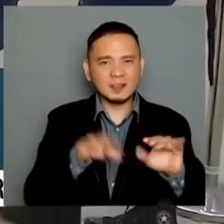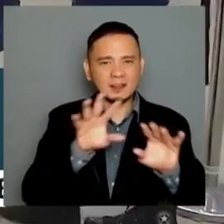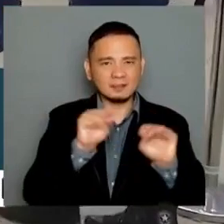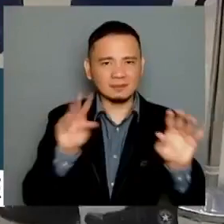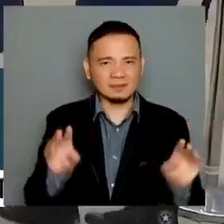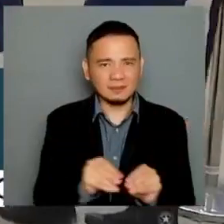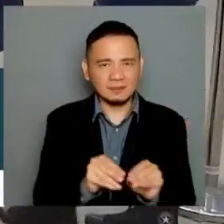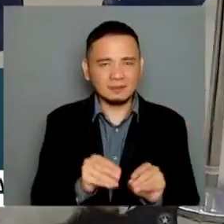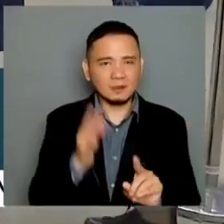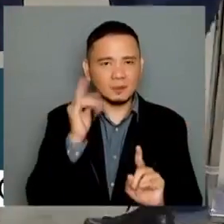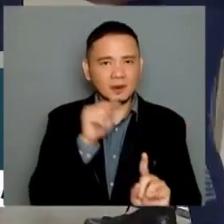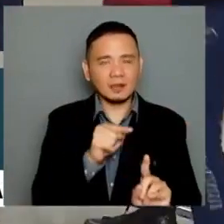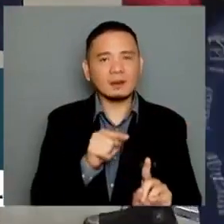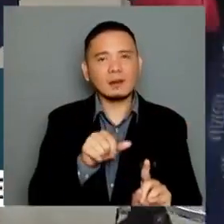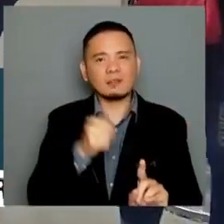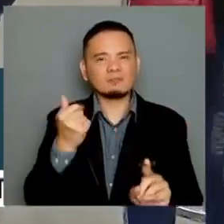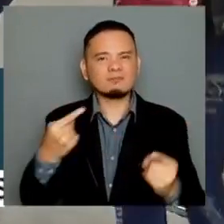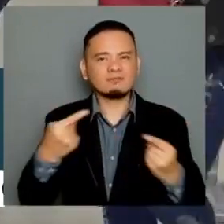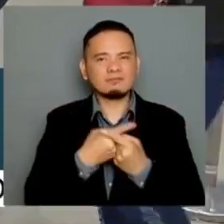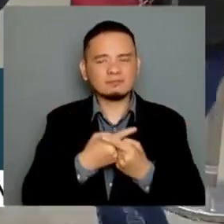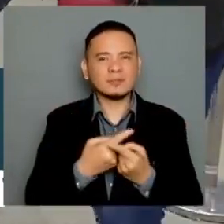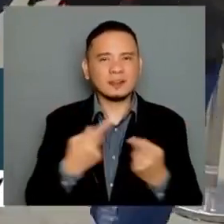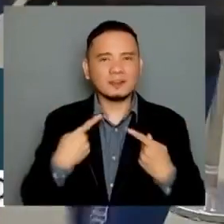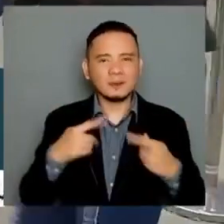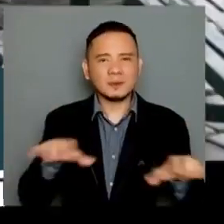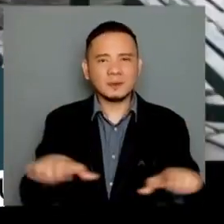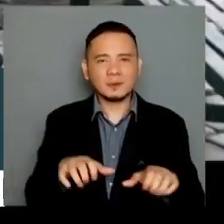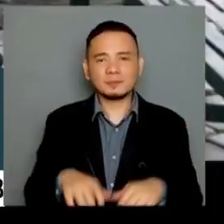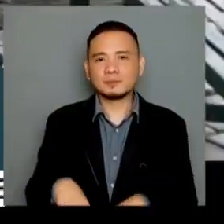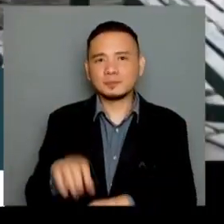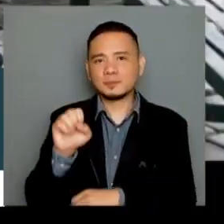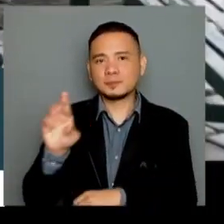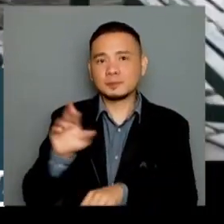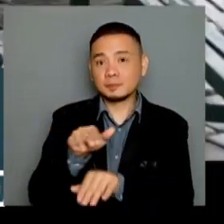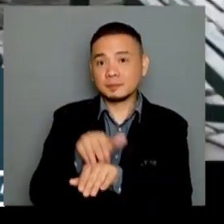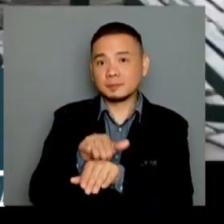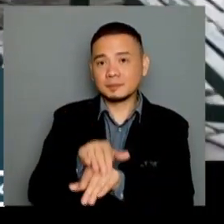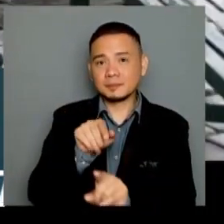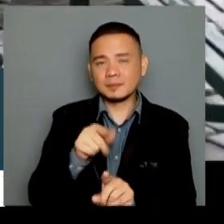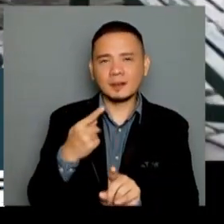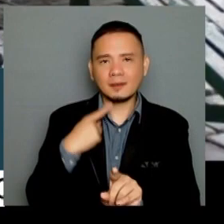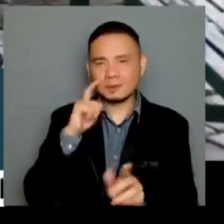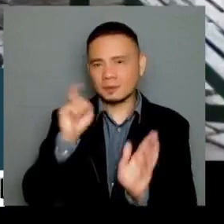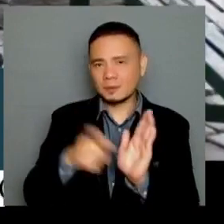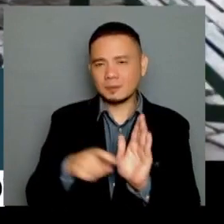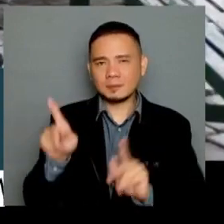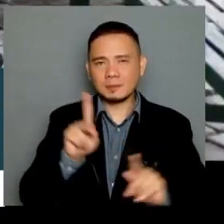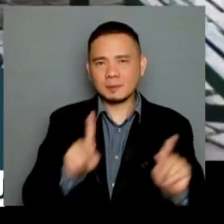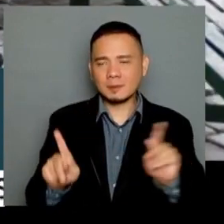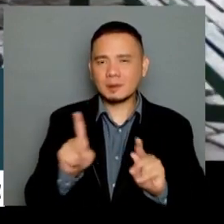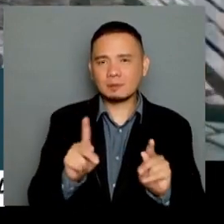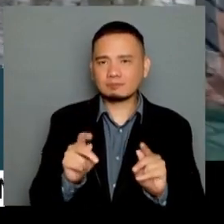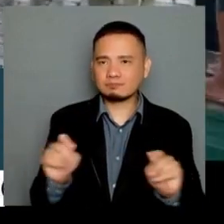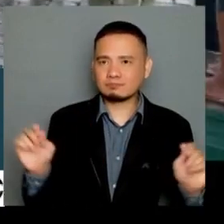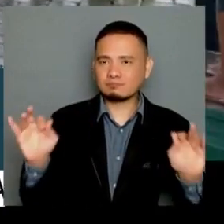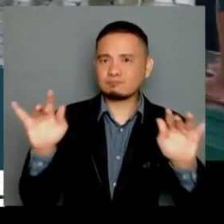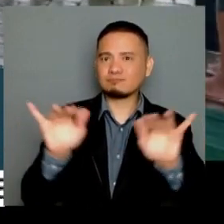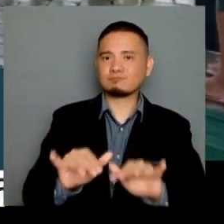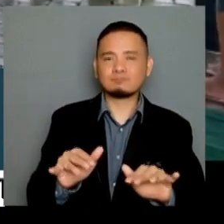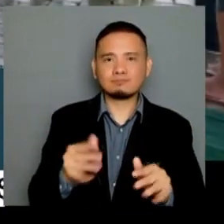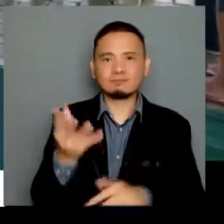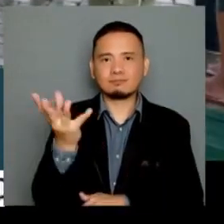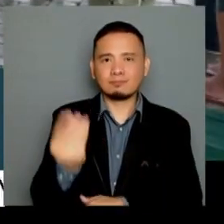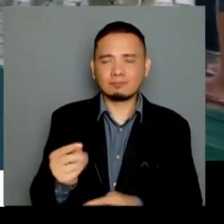others still have work. Calapan Port in Oriental Mindoro also saw an influx of passengers heading to Batangas and Metro